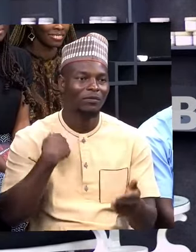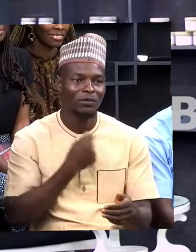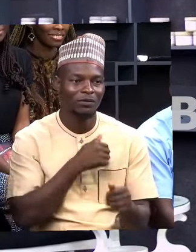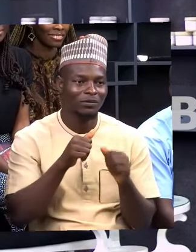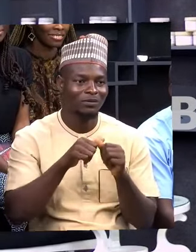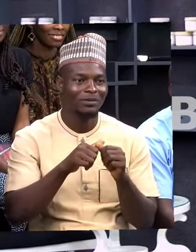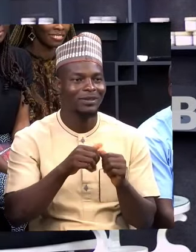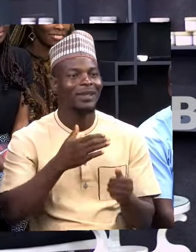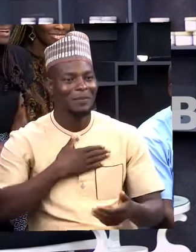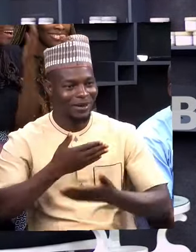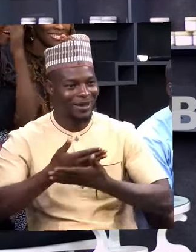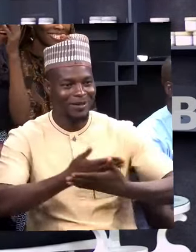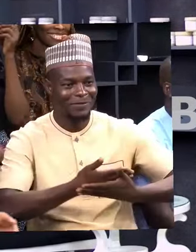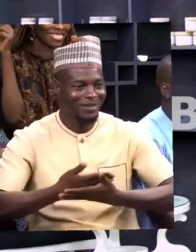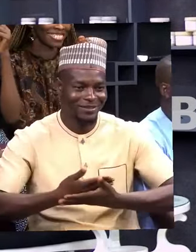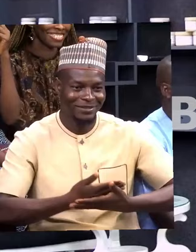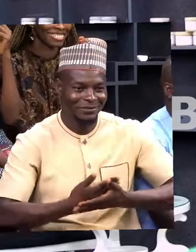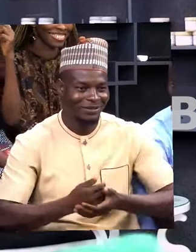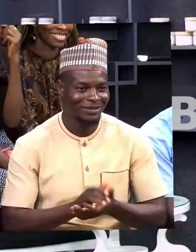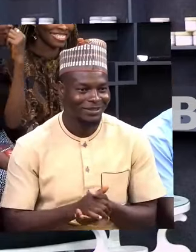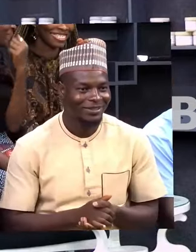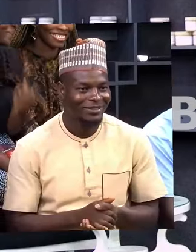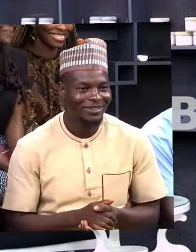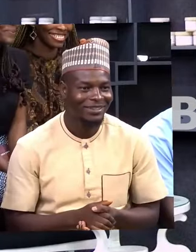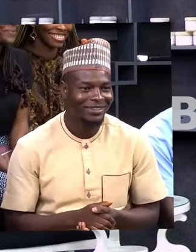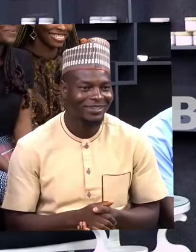My babe. Hey!